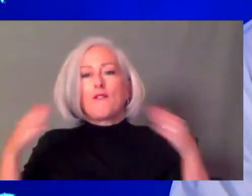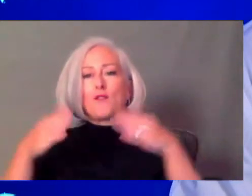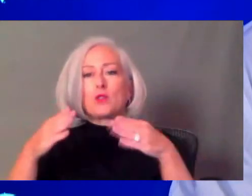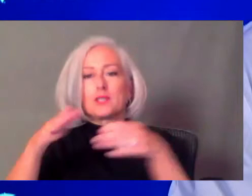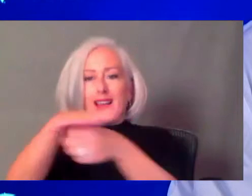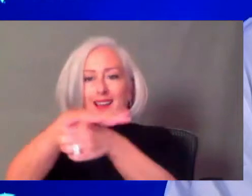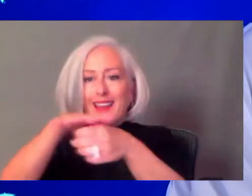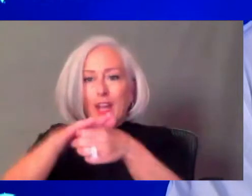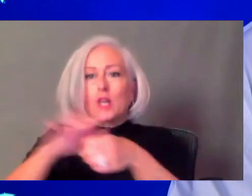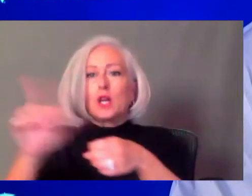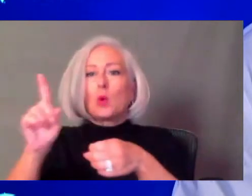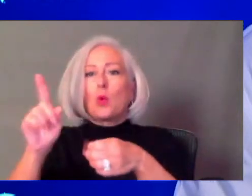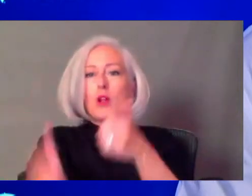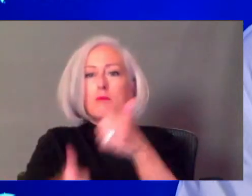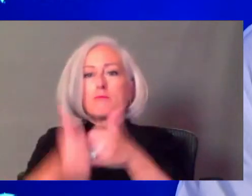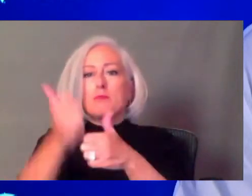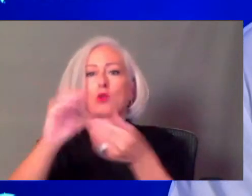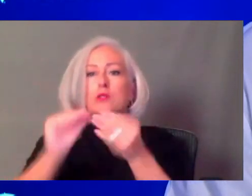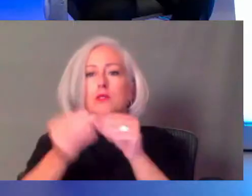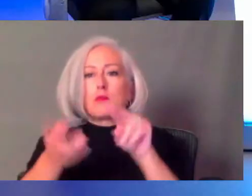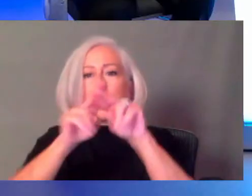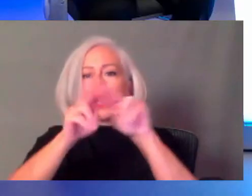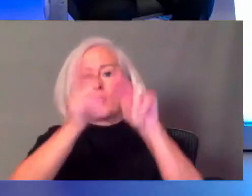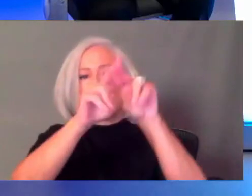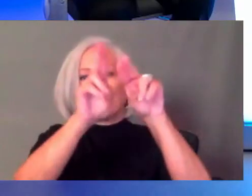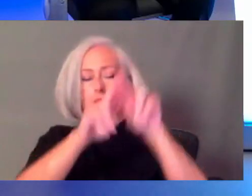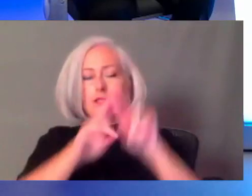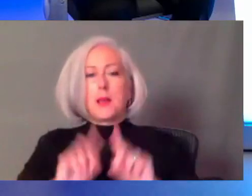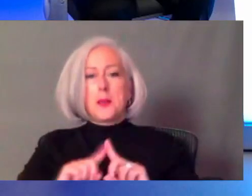I think just about everybody's got a program